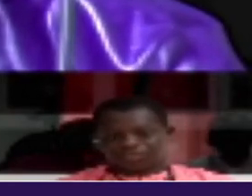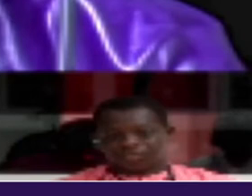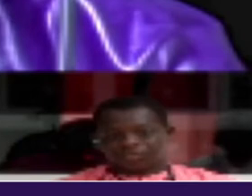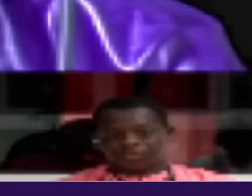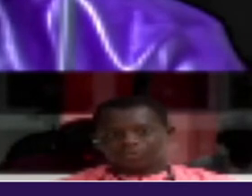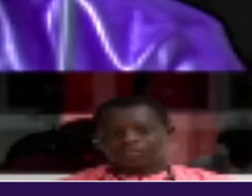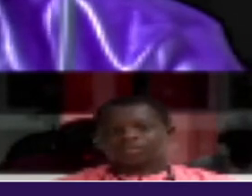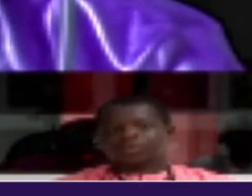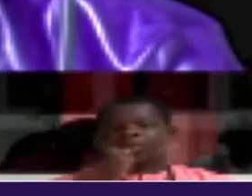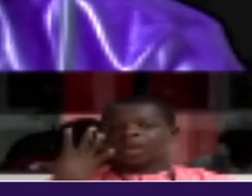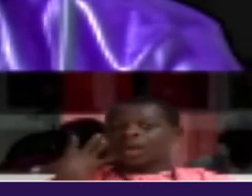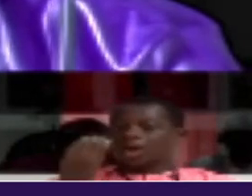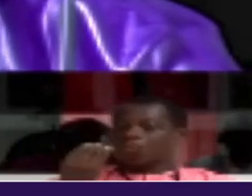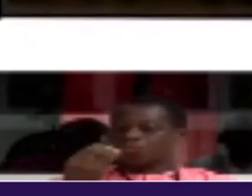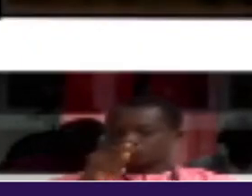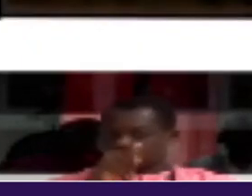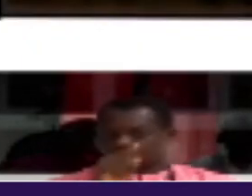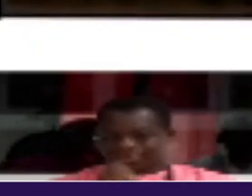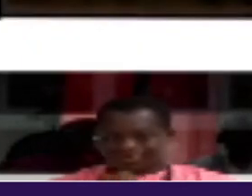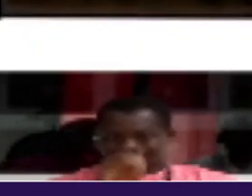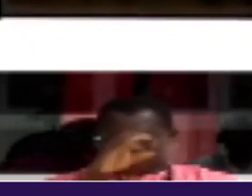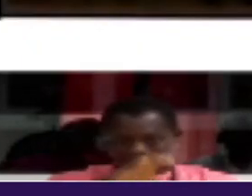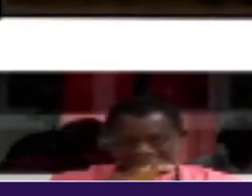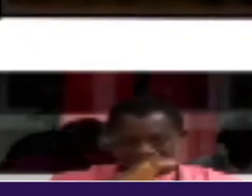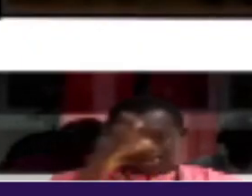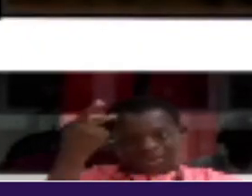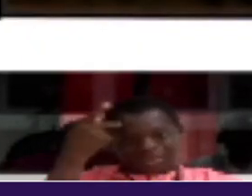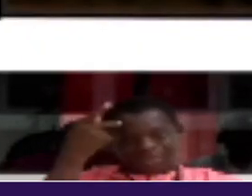How were you deployed to Kanilai?